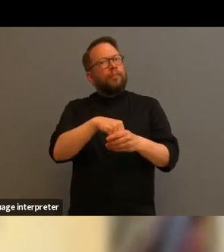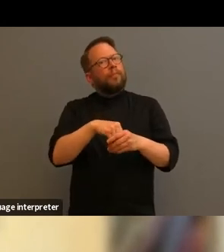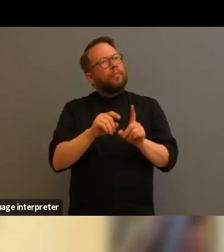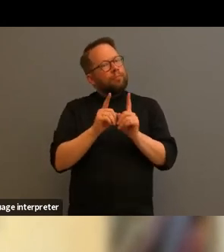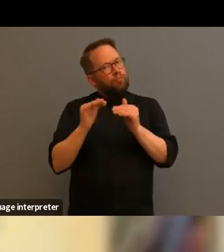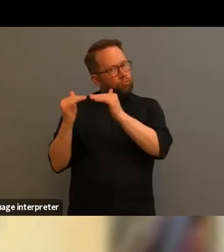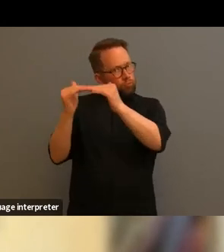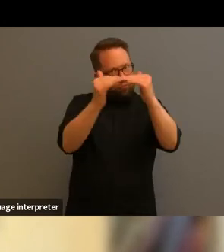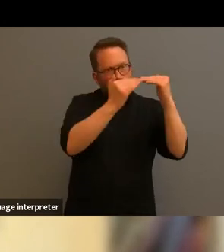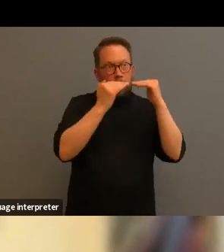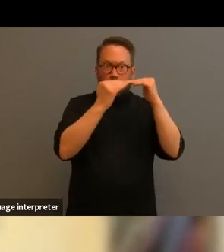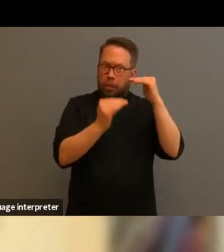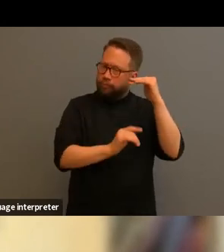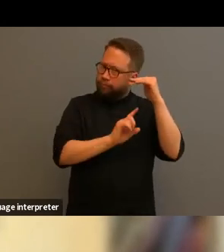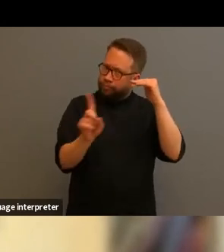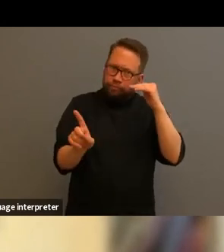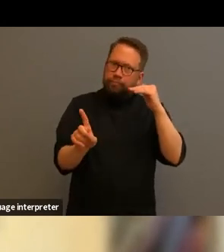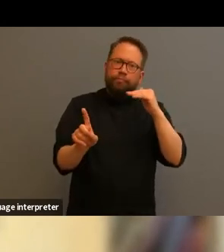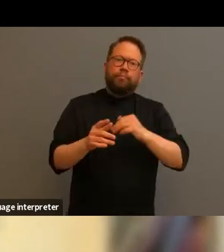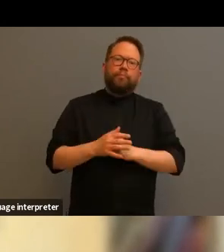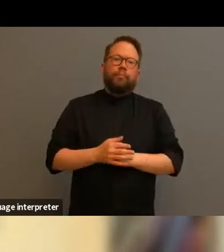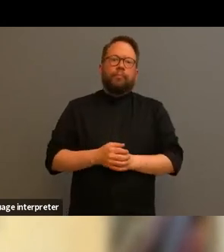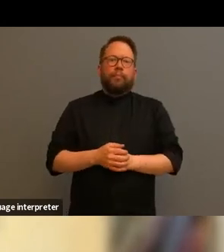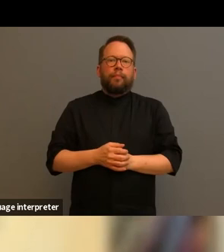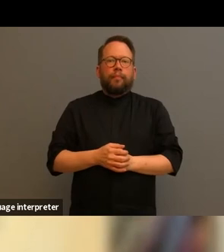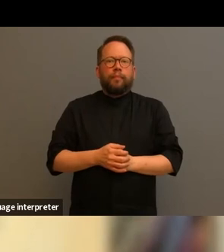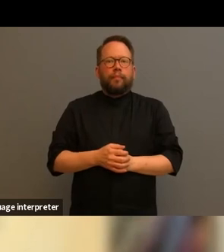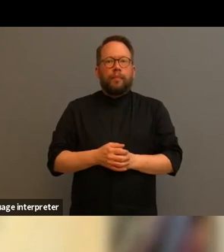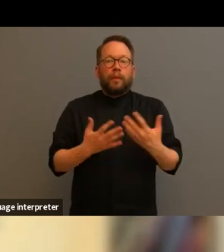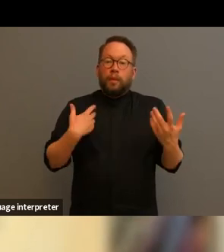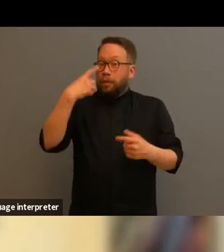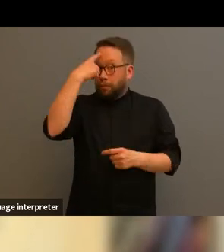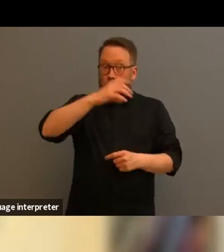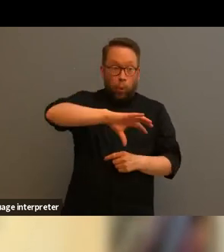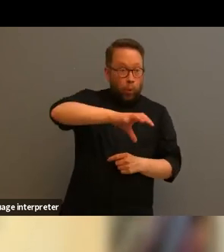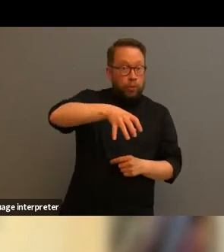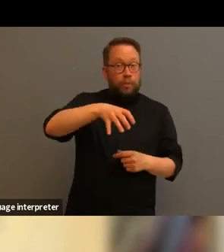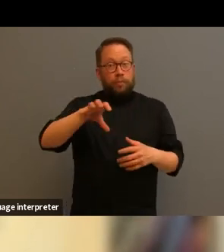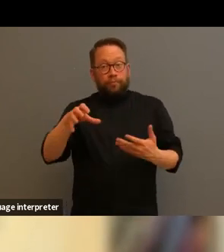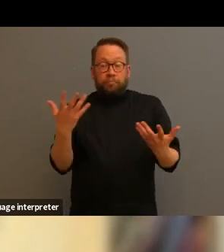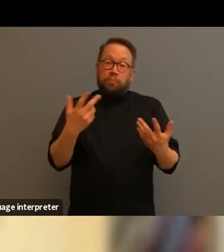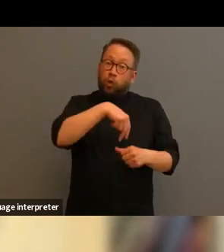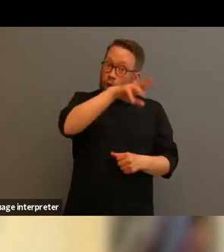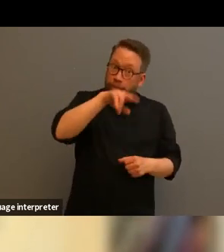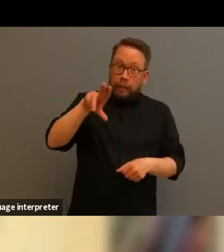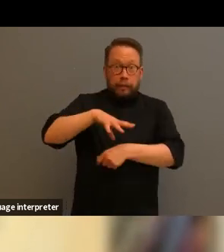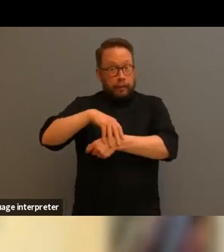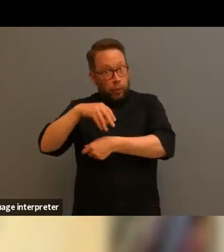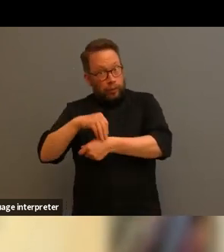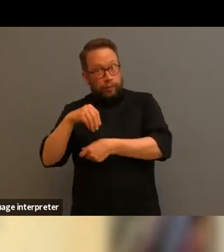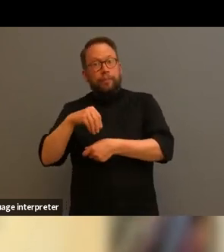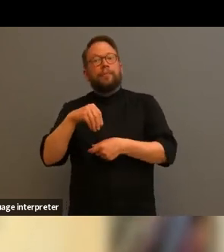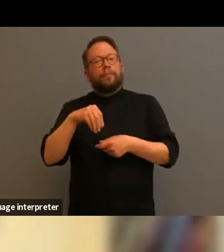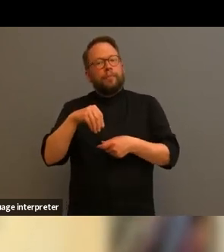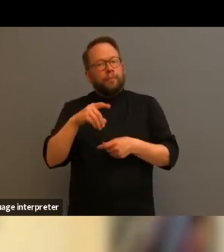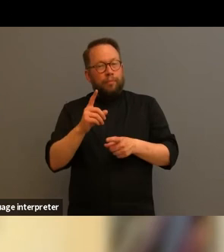I think if for countries like Norway and Sweden and that are part of the European region,